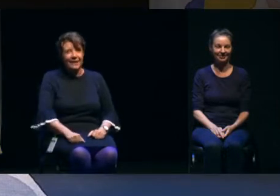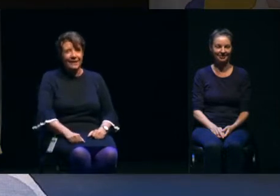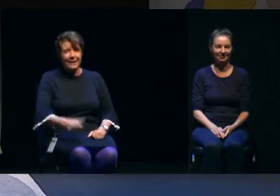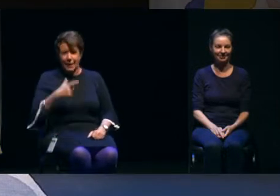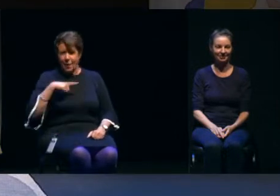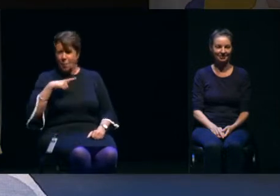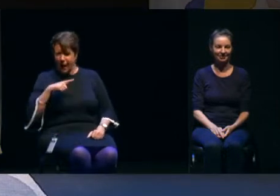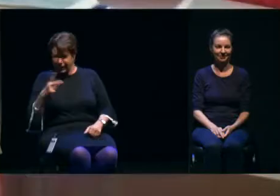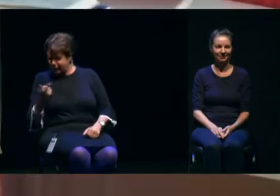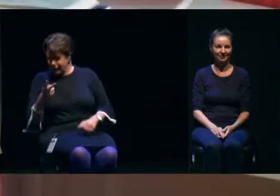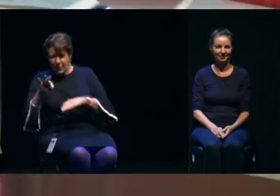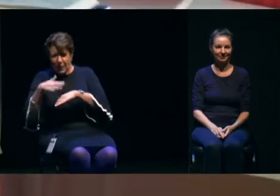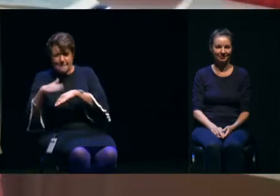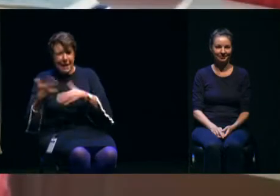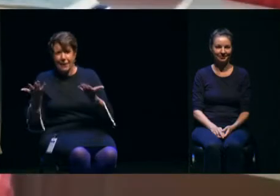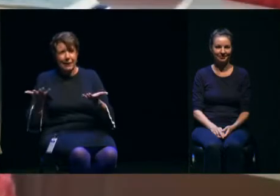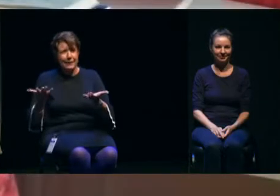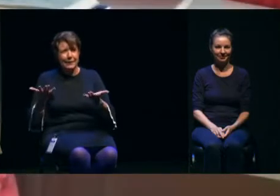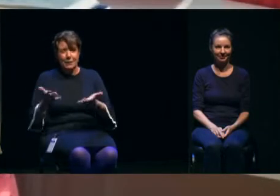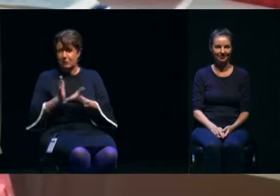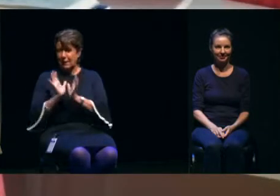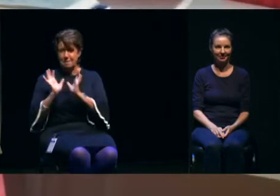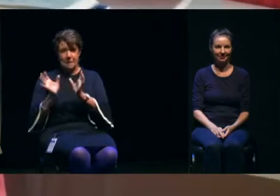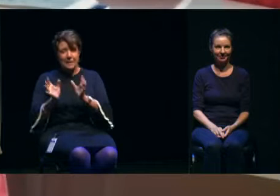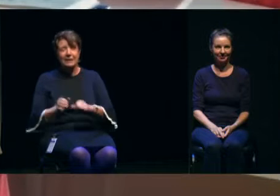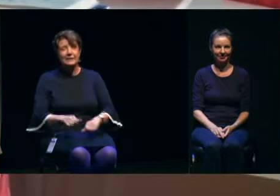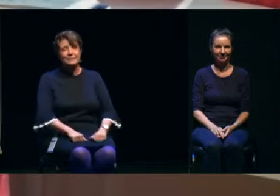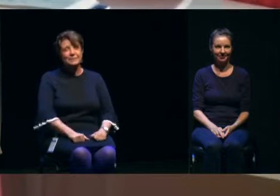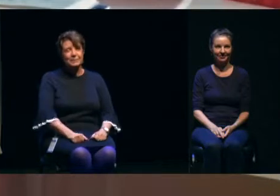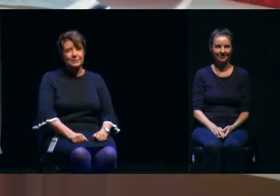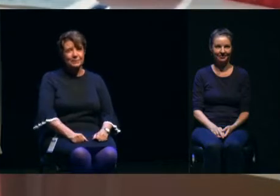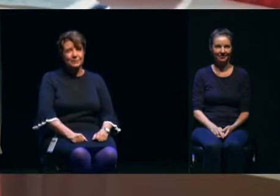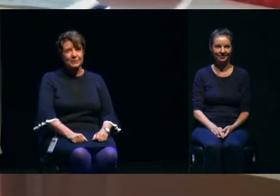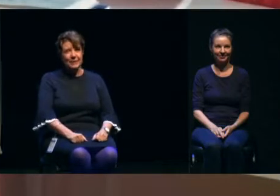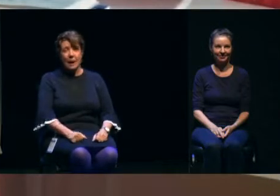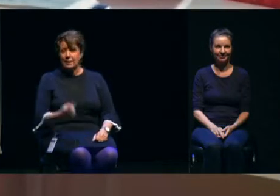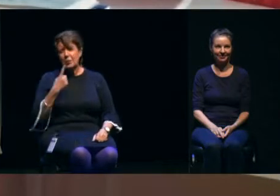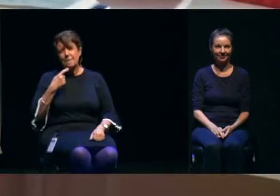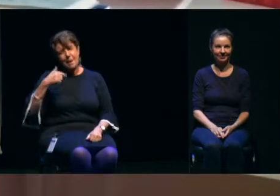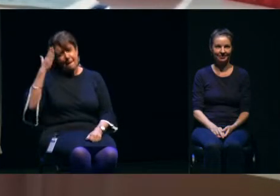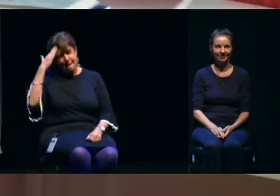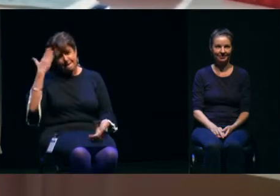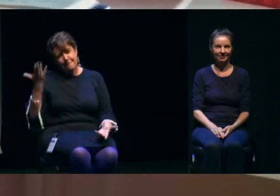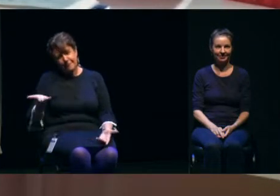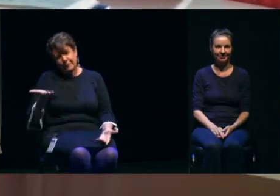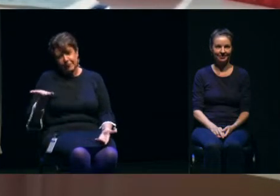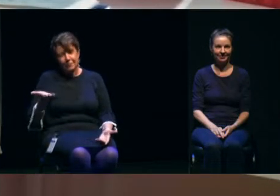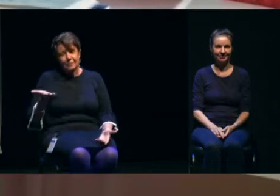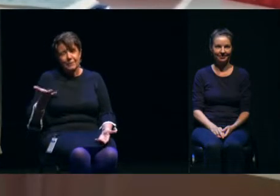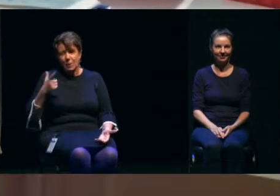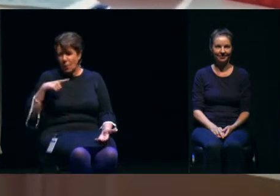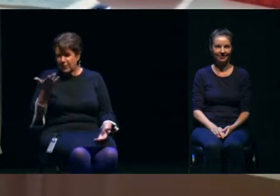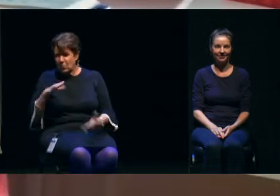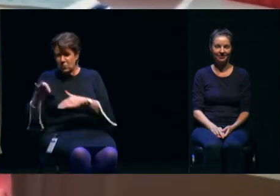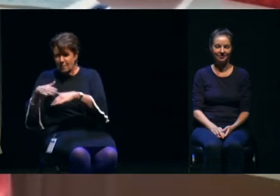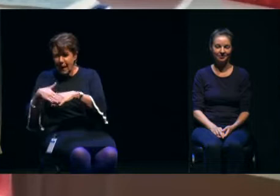why would they marry? I mean, that was really something. But in any case, and I told my mom, I said, Mom, why do you want to